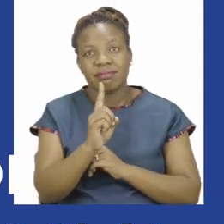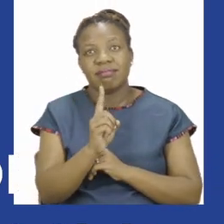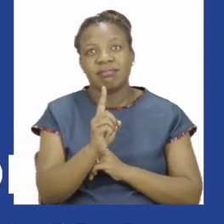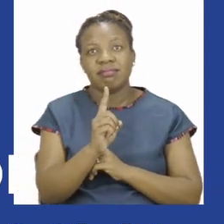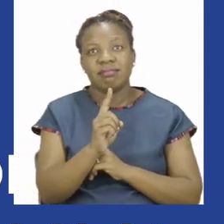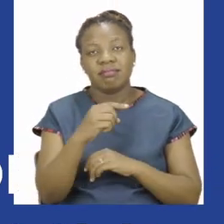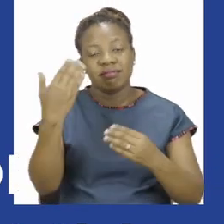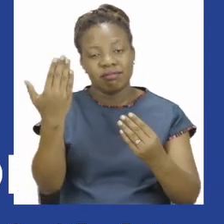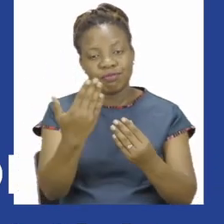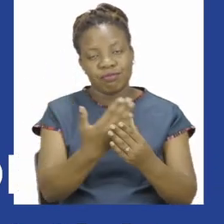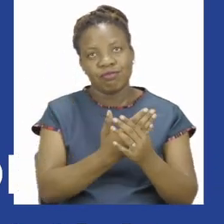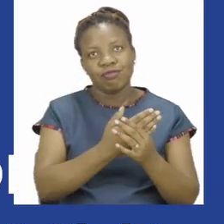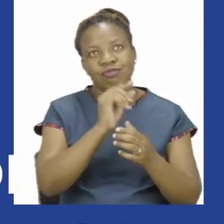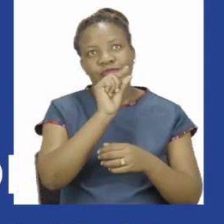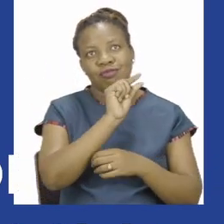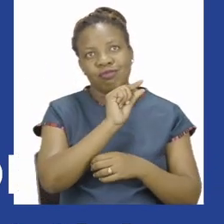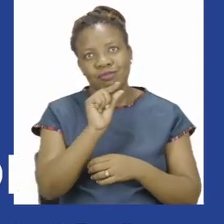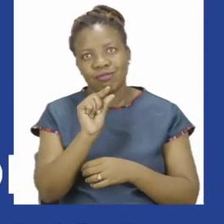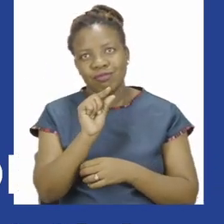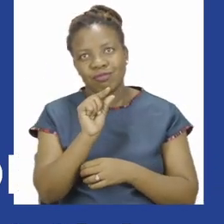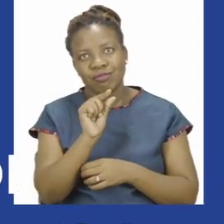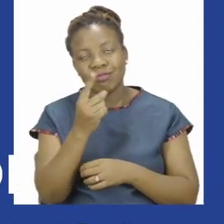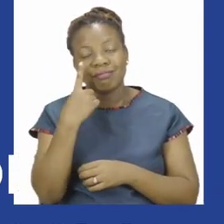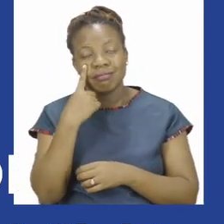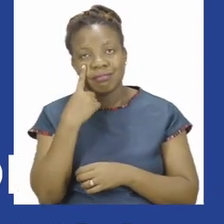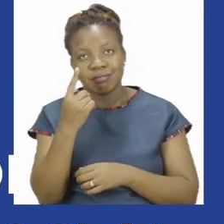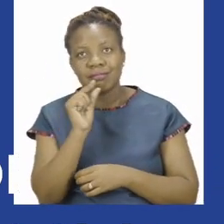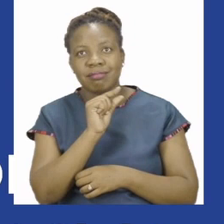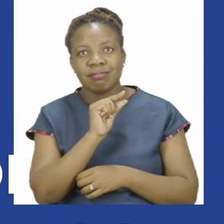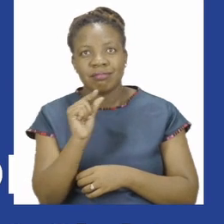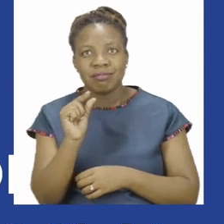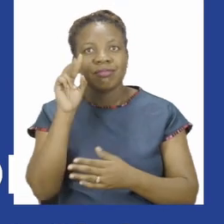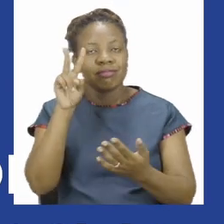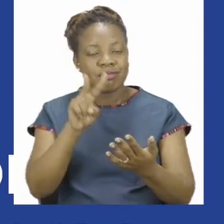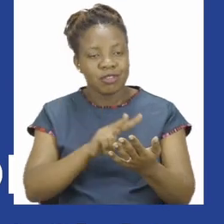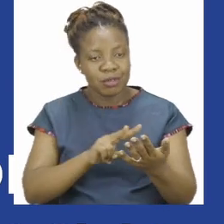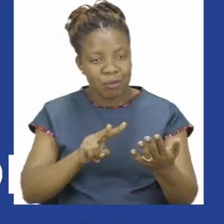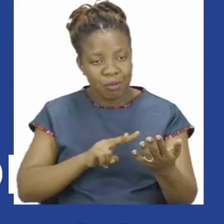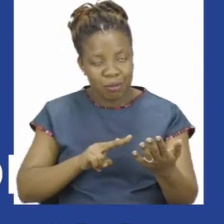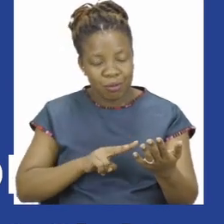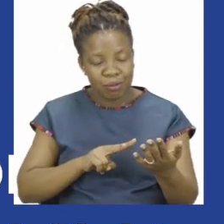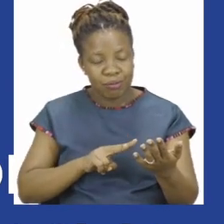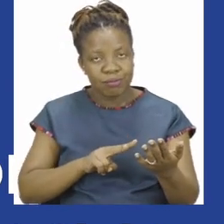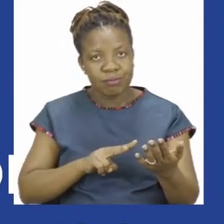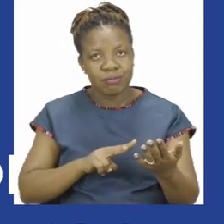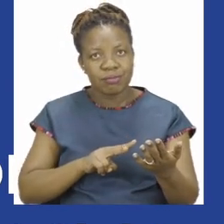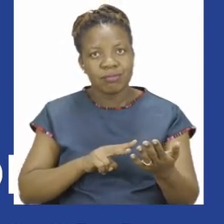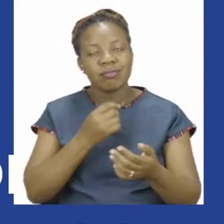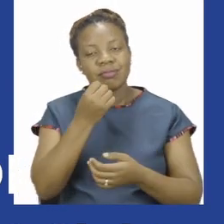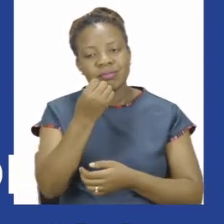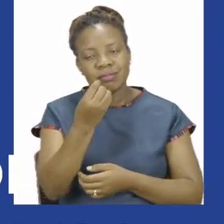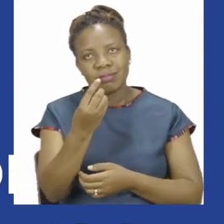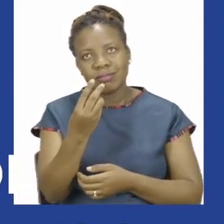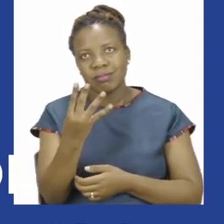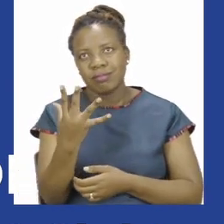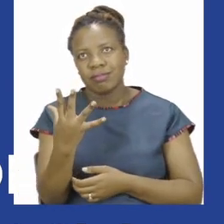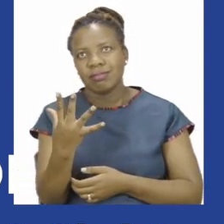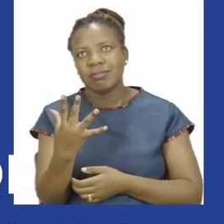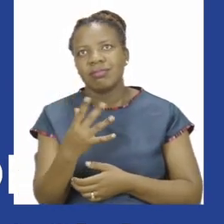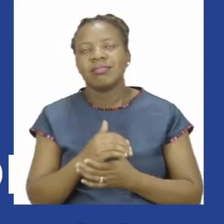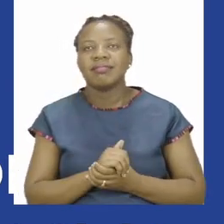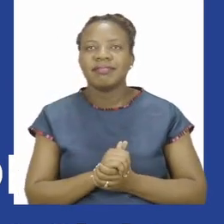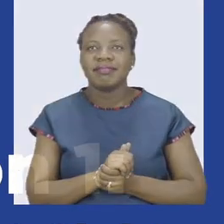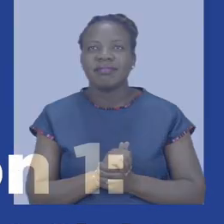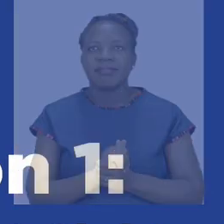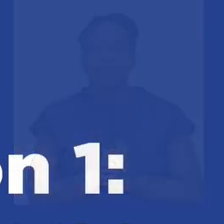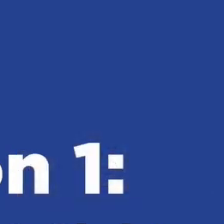about vocabulary, sight words, reading comprehension, and counting.